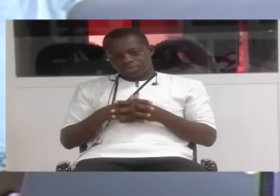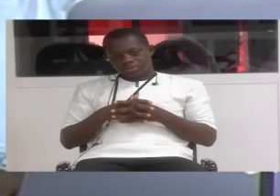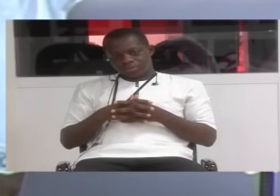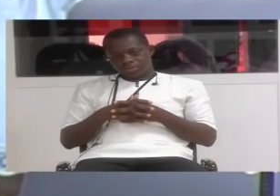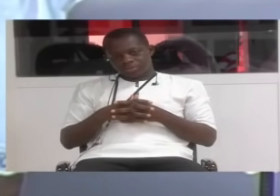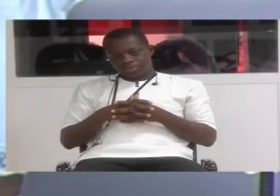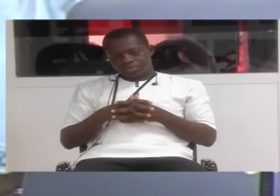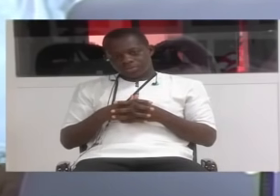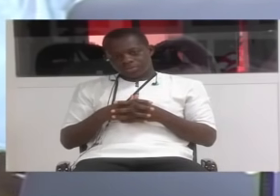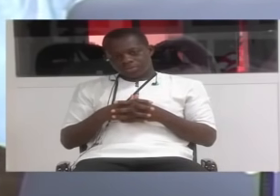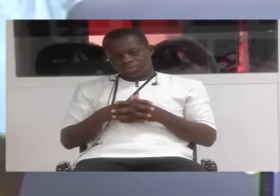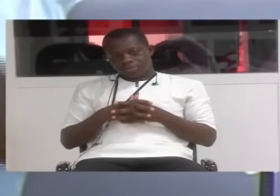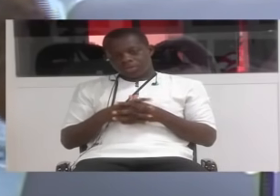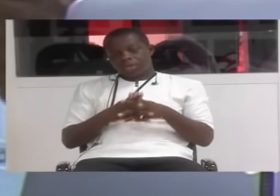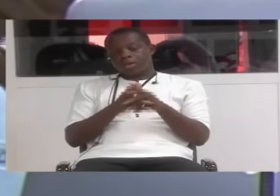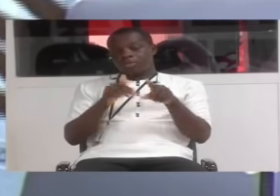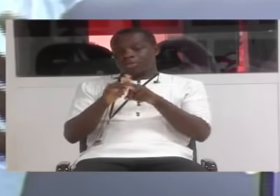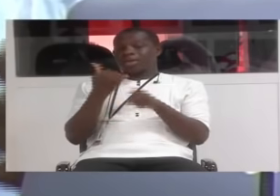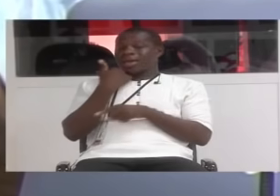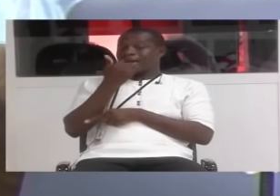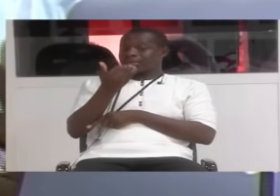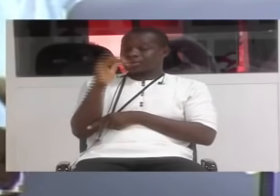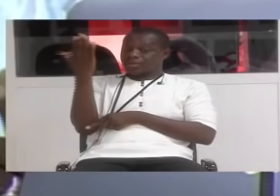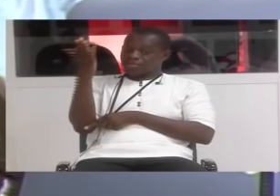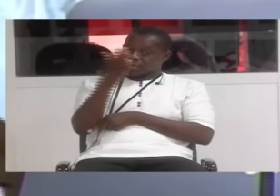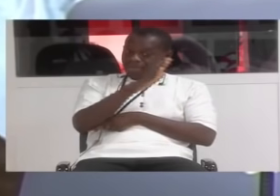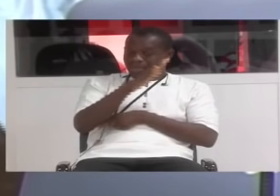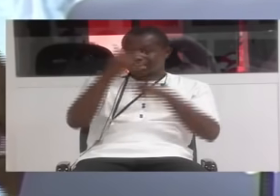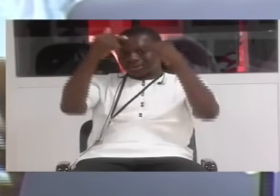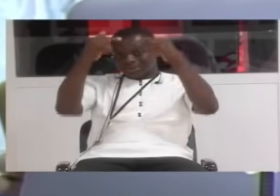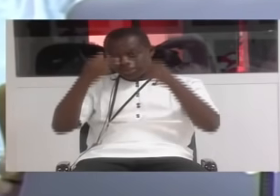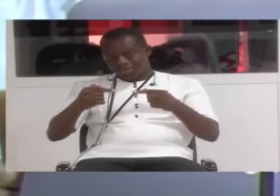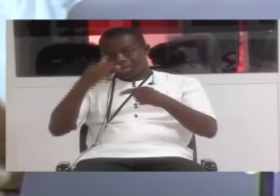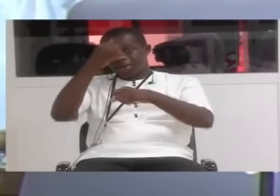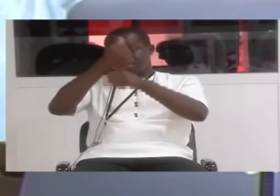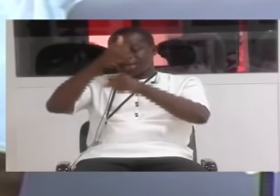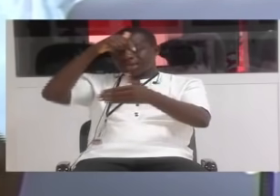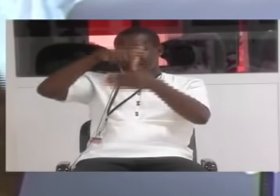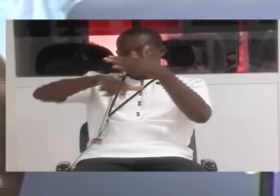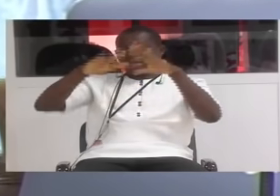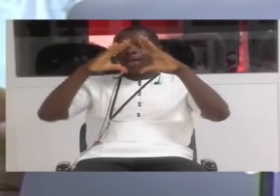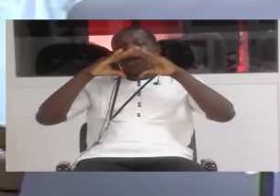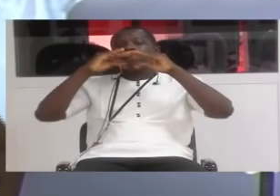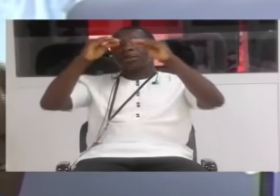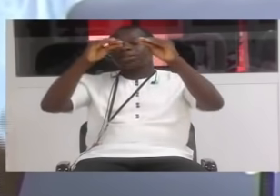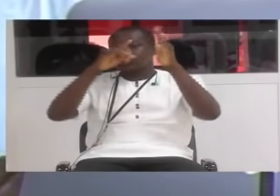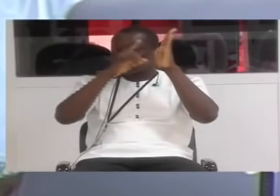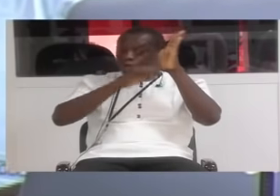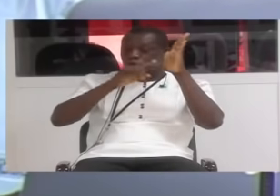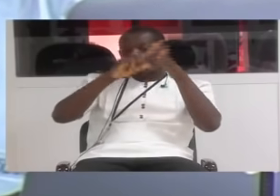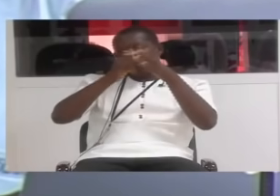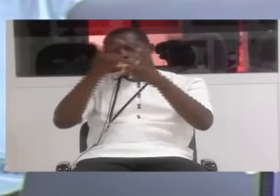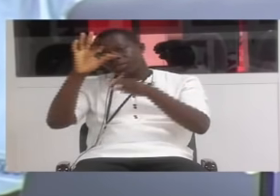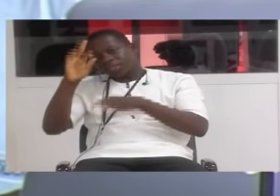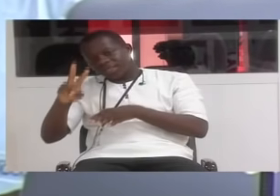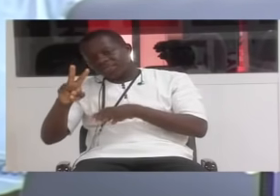Do you know whether statements were made in the press by the government about the whereabout or fate of